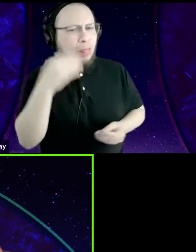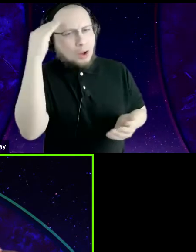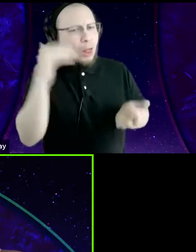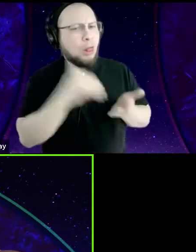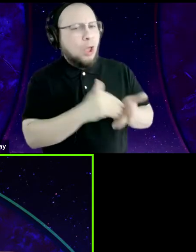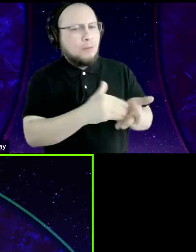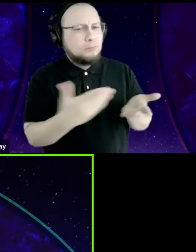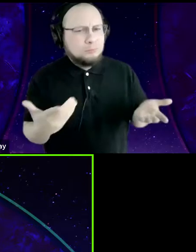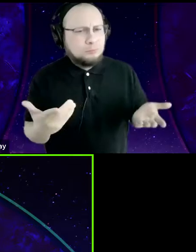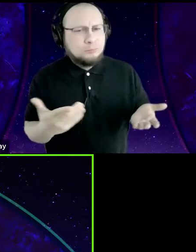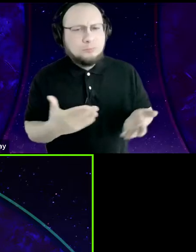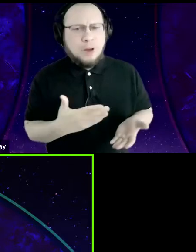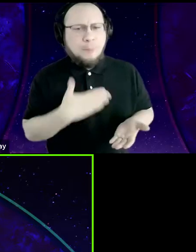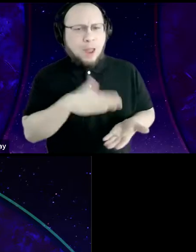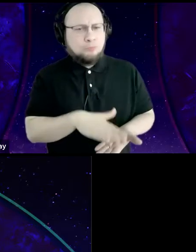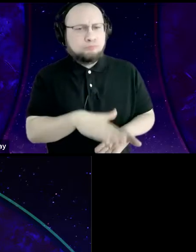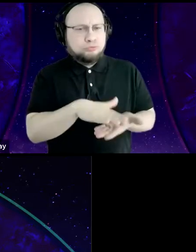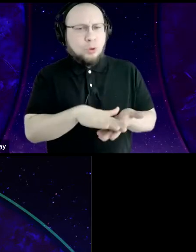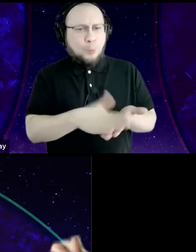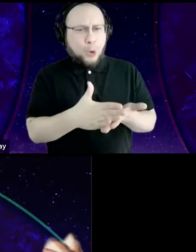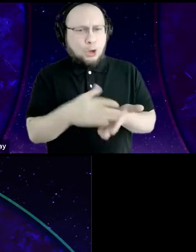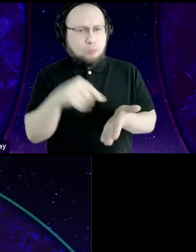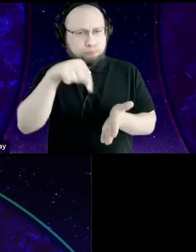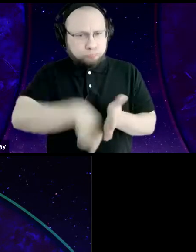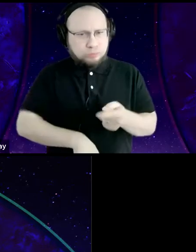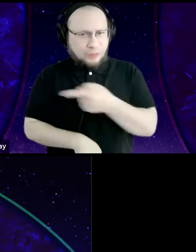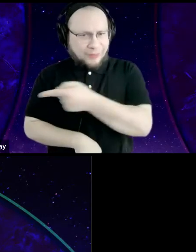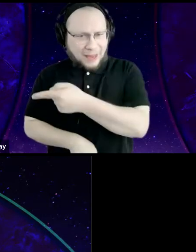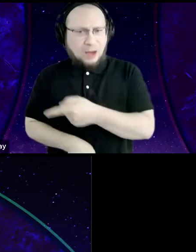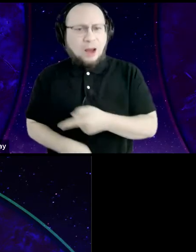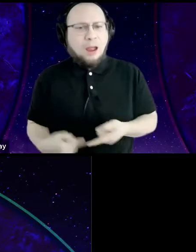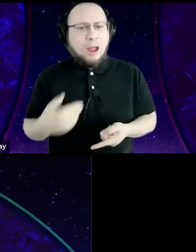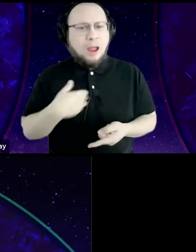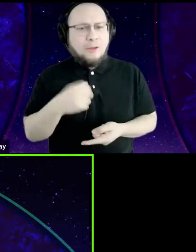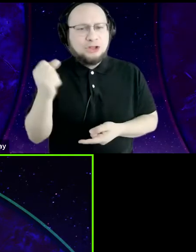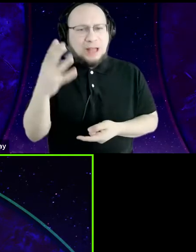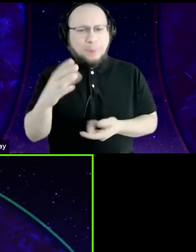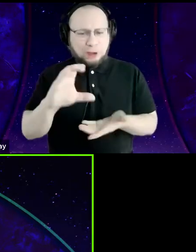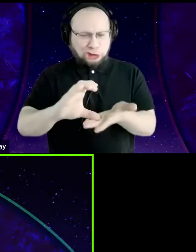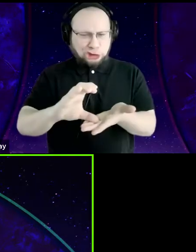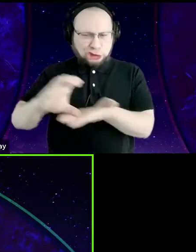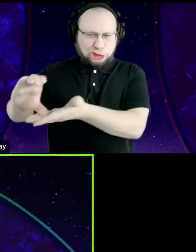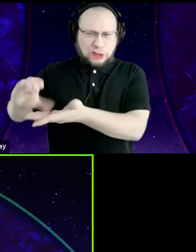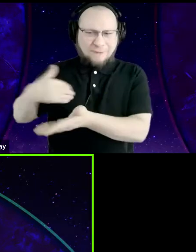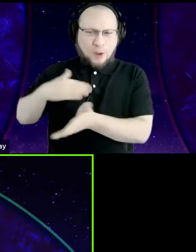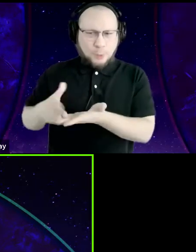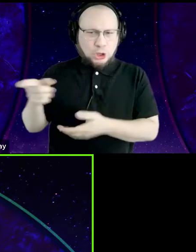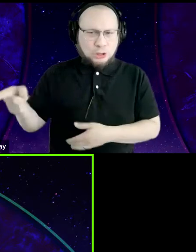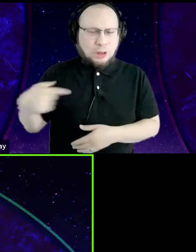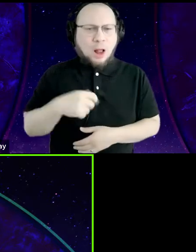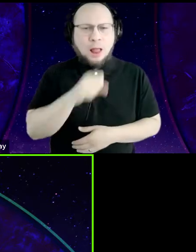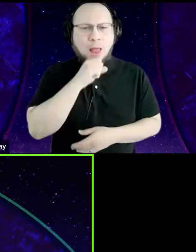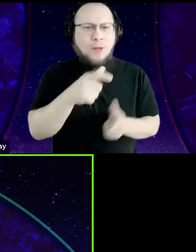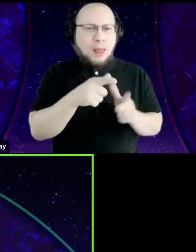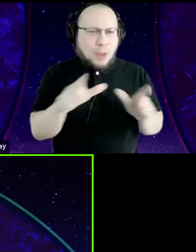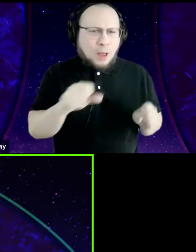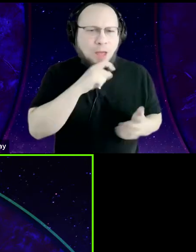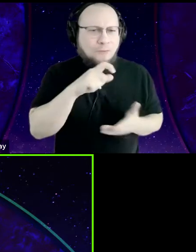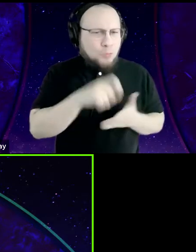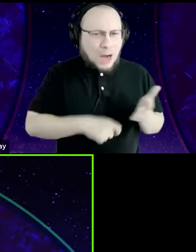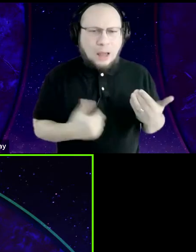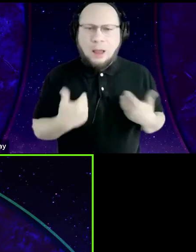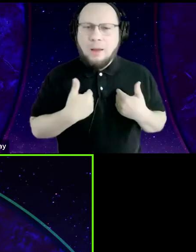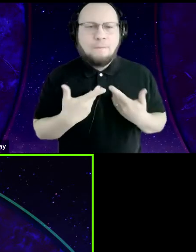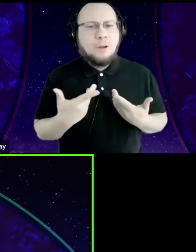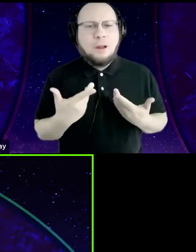My lexicons are right there. Oh, my cool. anthology of Shakespeare, like it, I love language and I love literature. And so one of the things